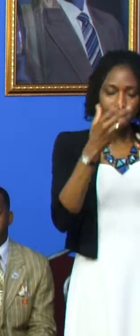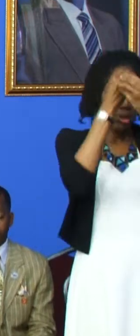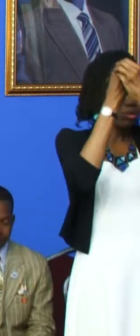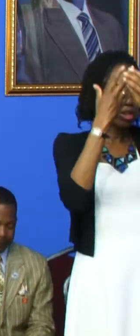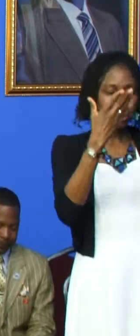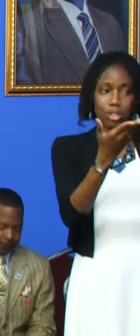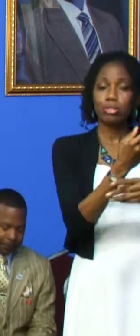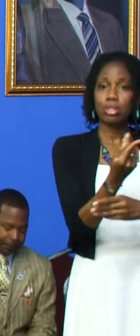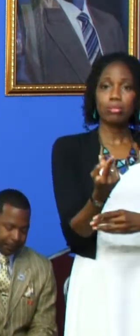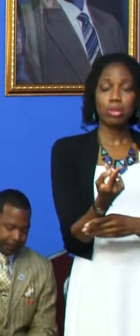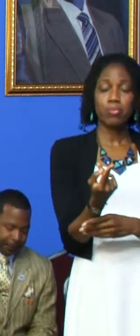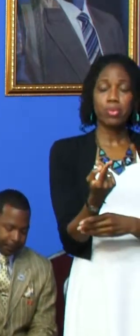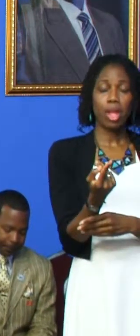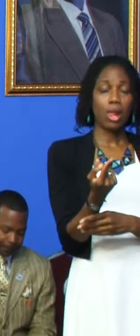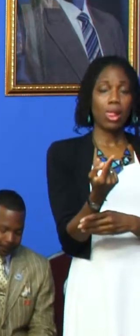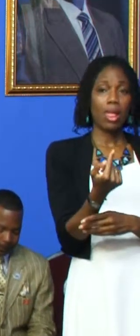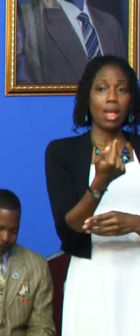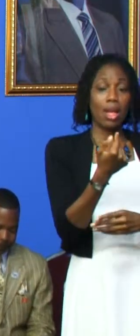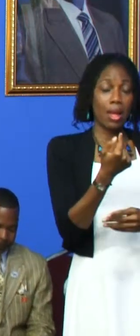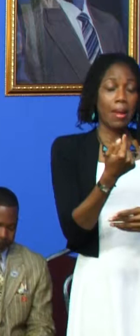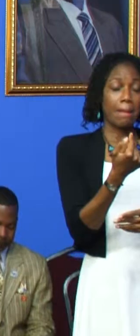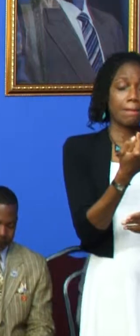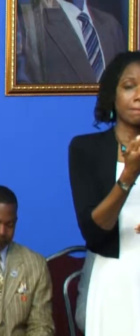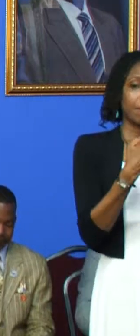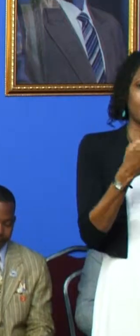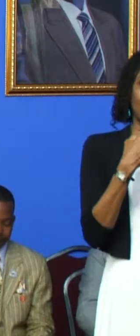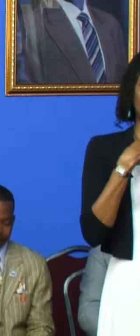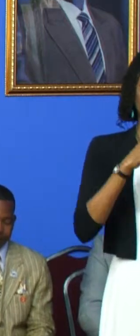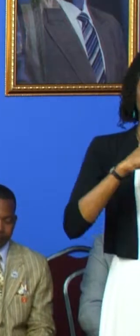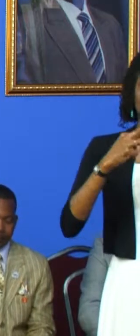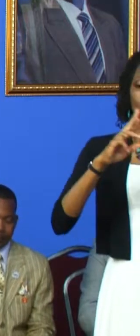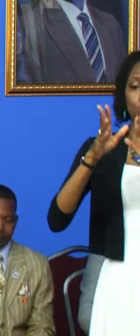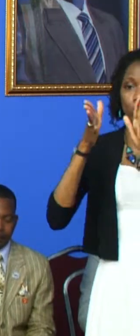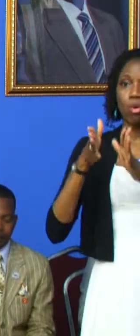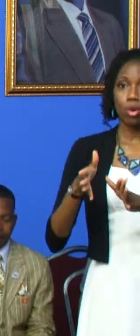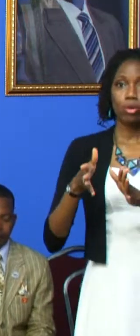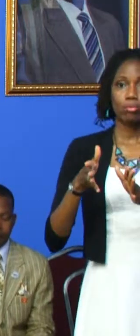something. I was telling some reporters the other night,